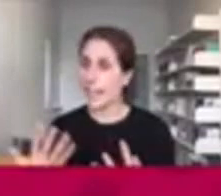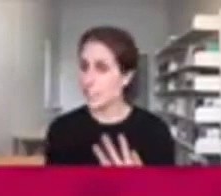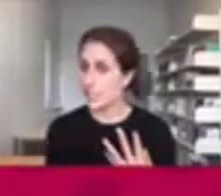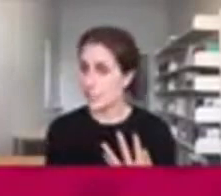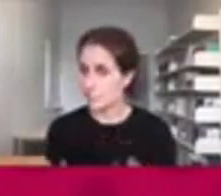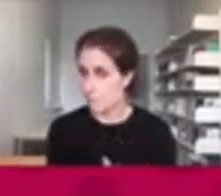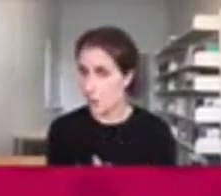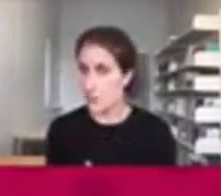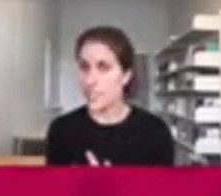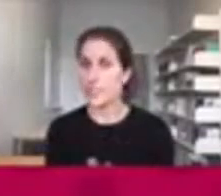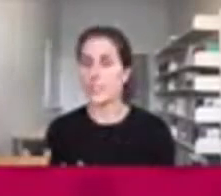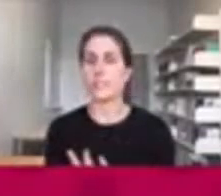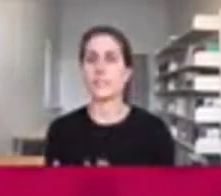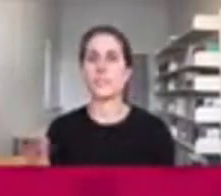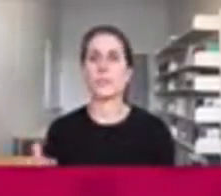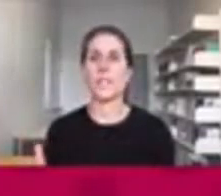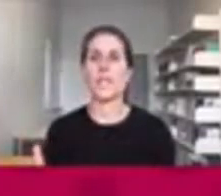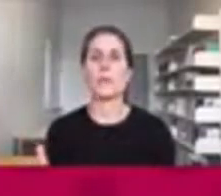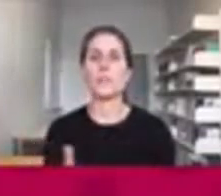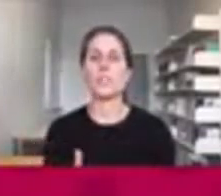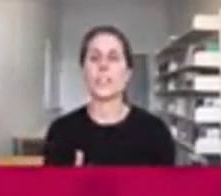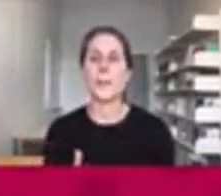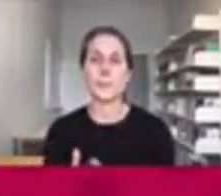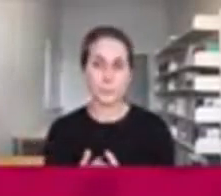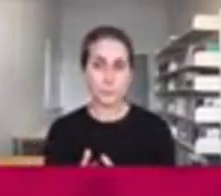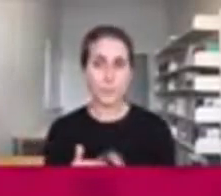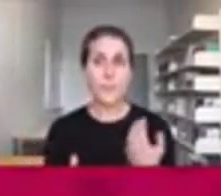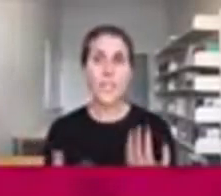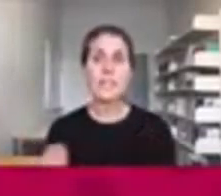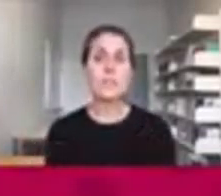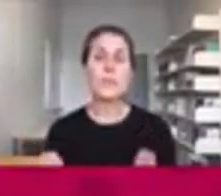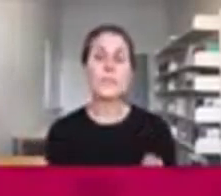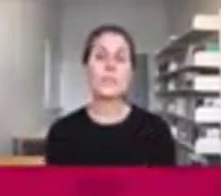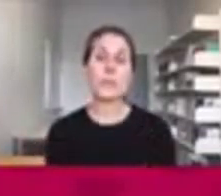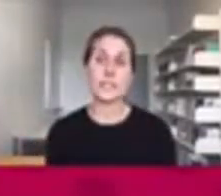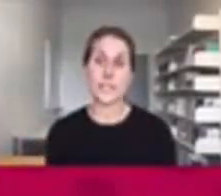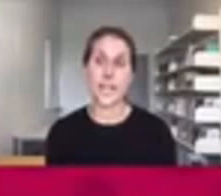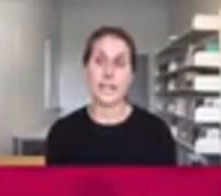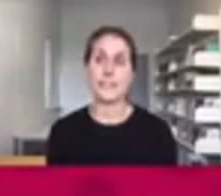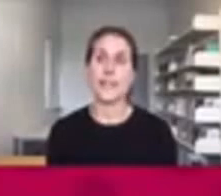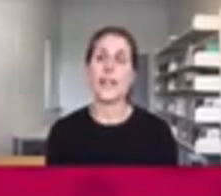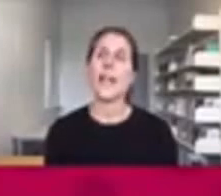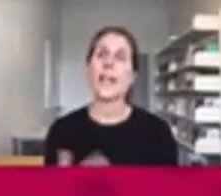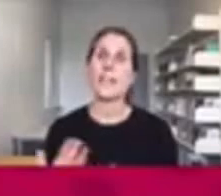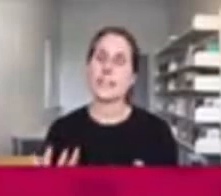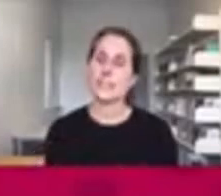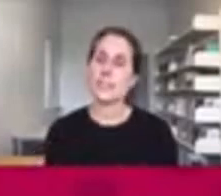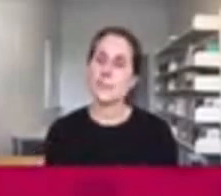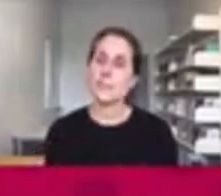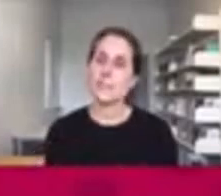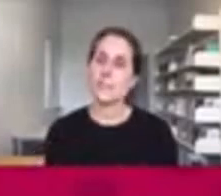are engaged in both settings to an equal degree, this wasn't always the case.